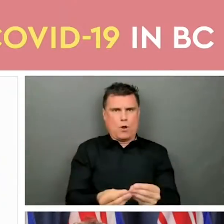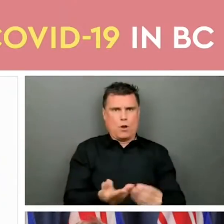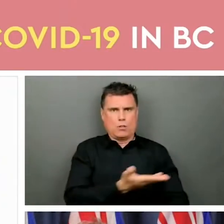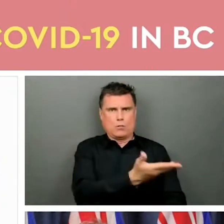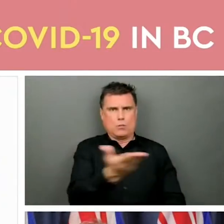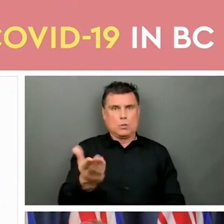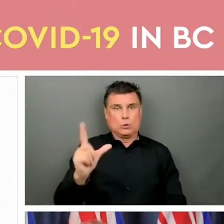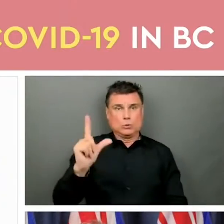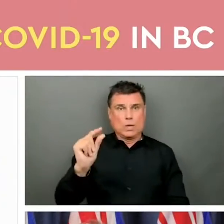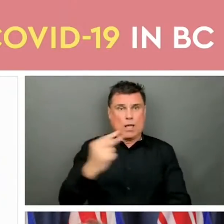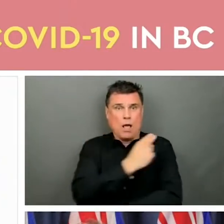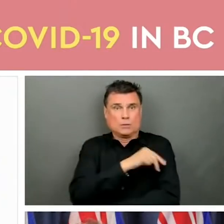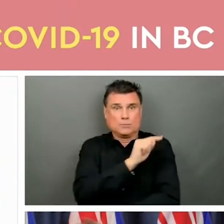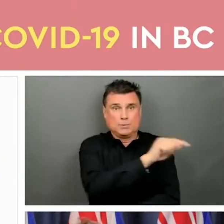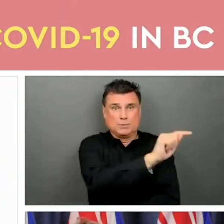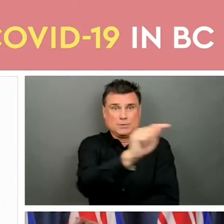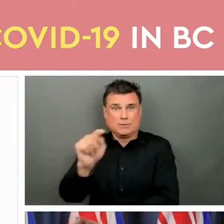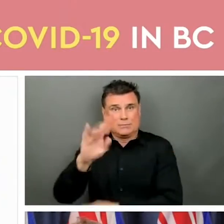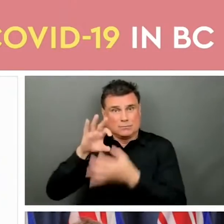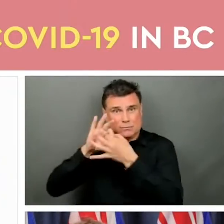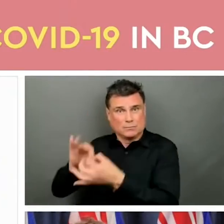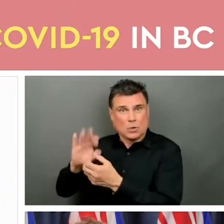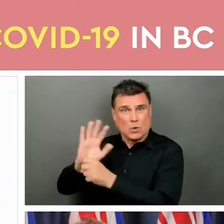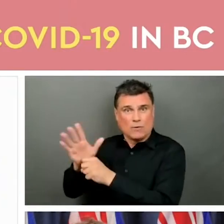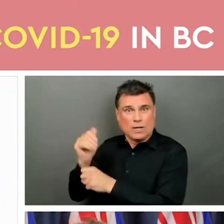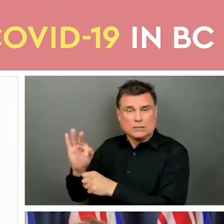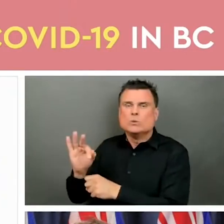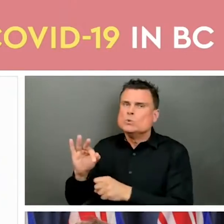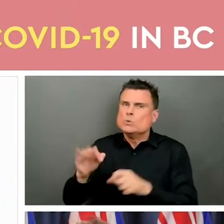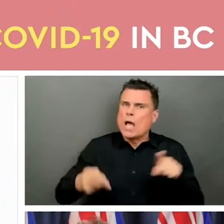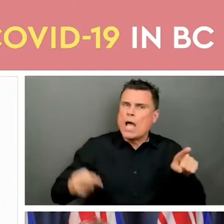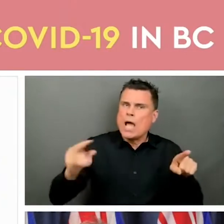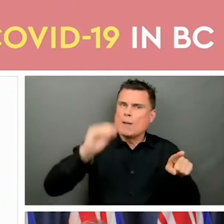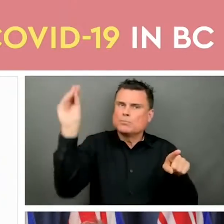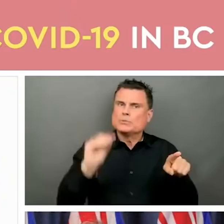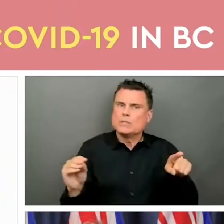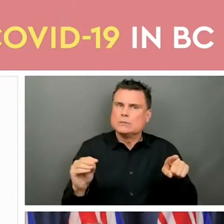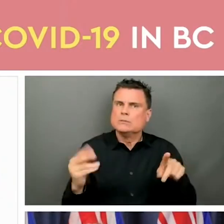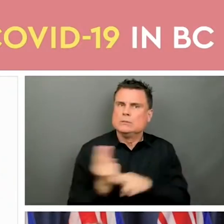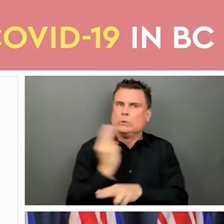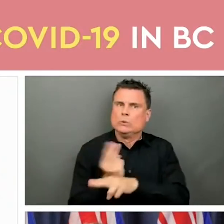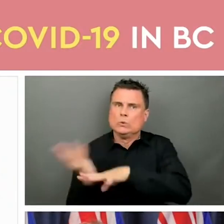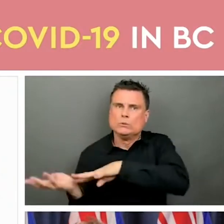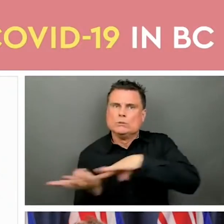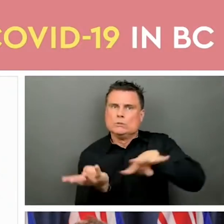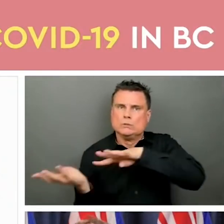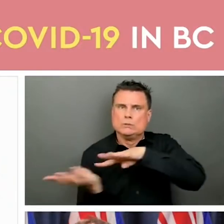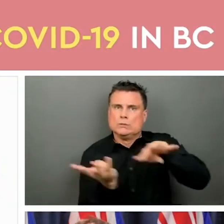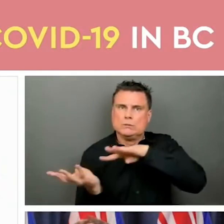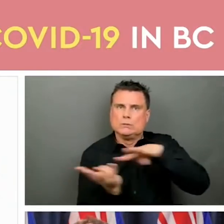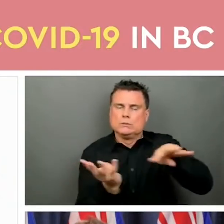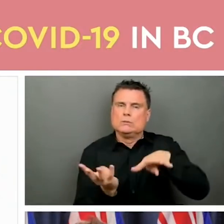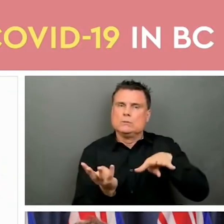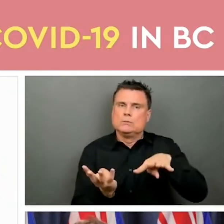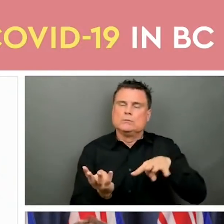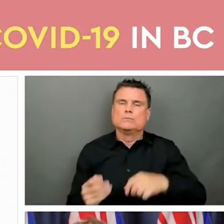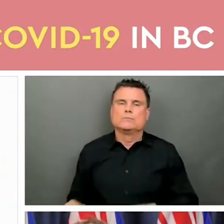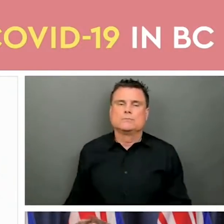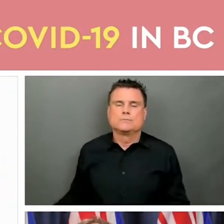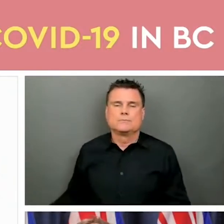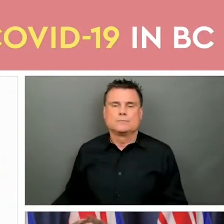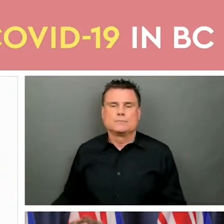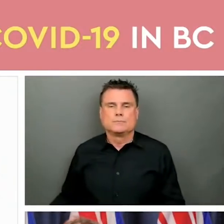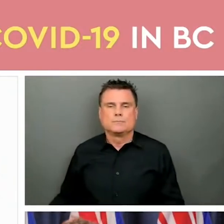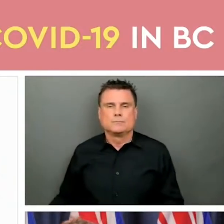occupancy than in the system as a whole. The next slide deals with ventilator utilization, just to say that we have